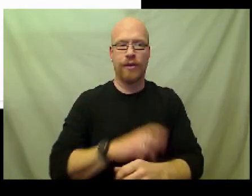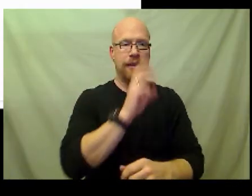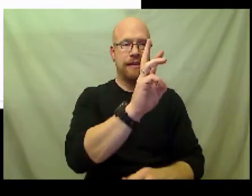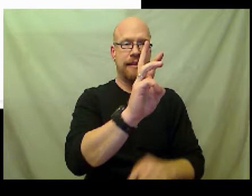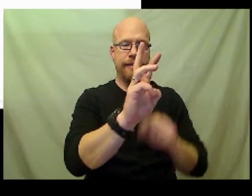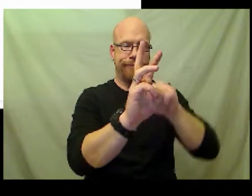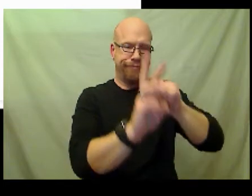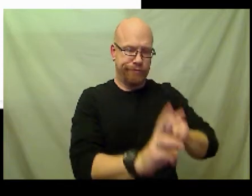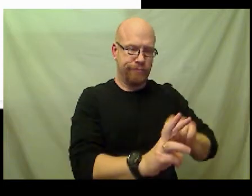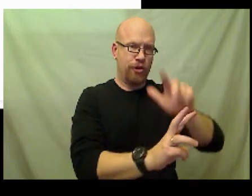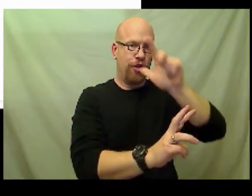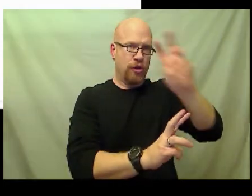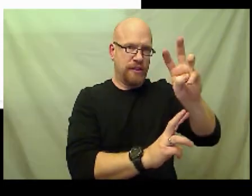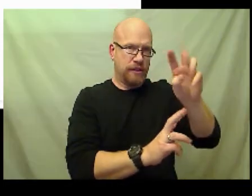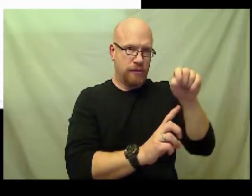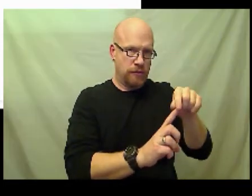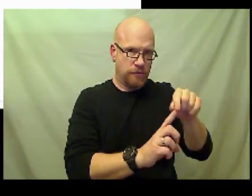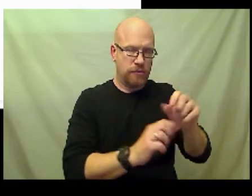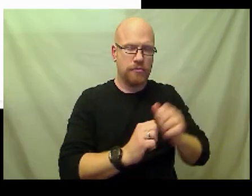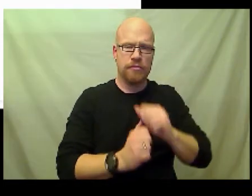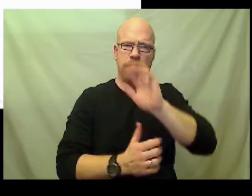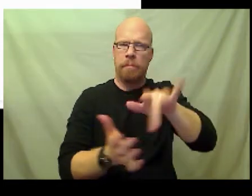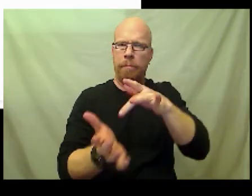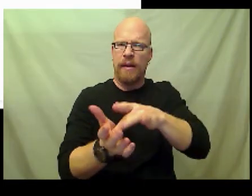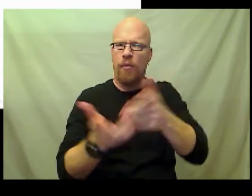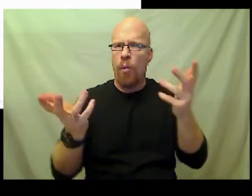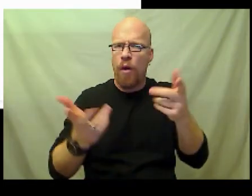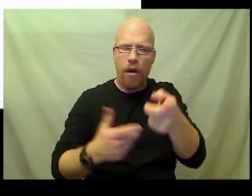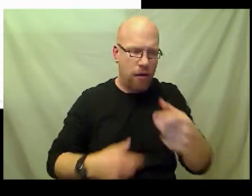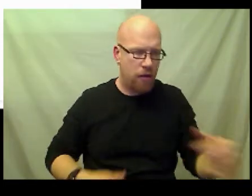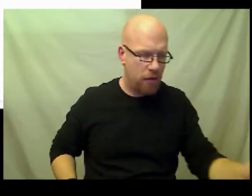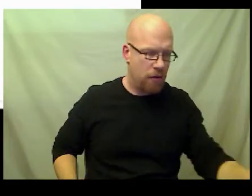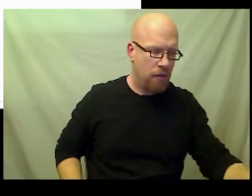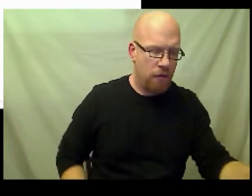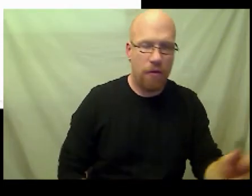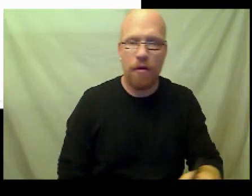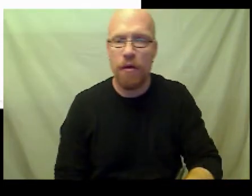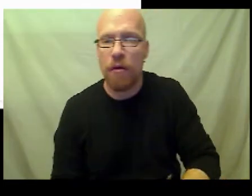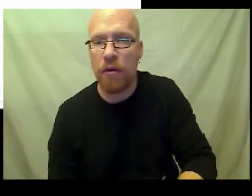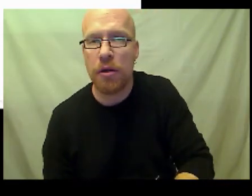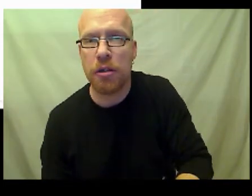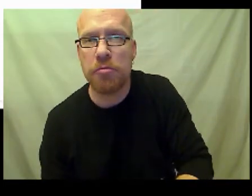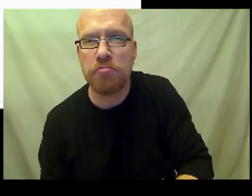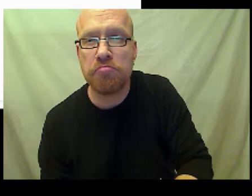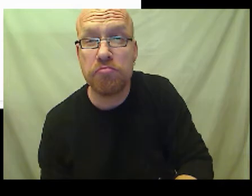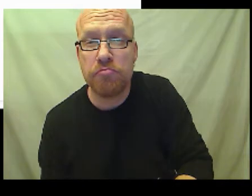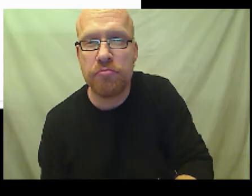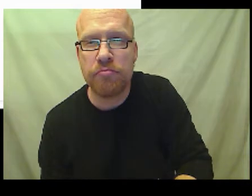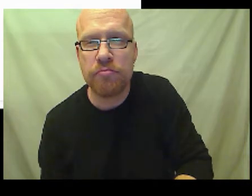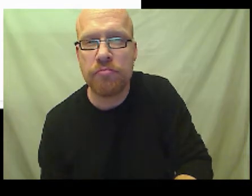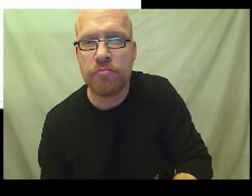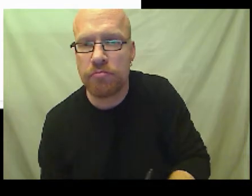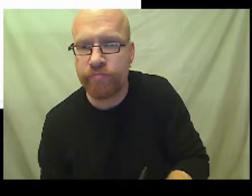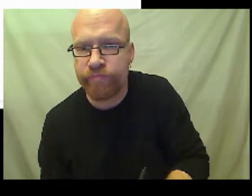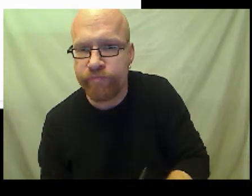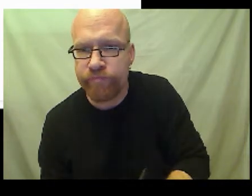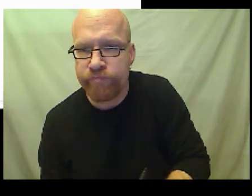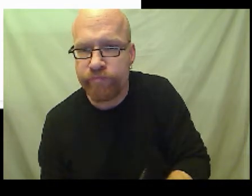is going to be x squared, and 6 will be 36 because it's 6 squared. What's going to be in the middle, though?